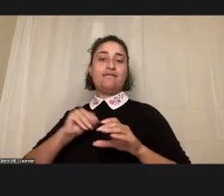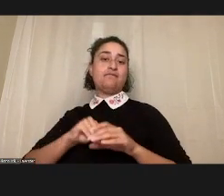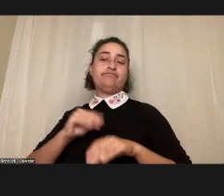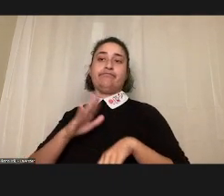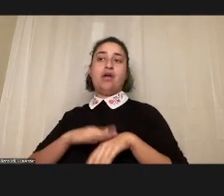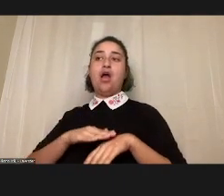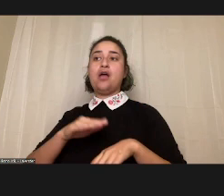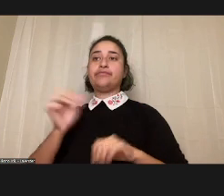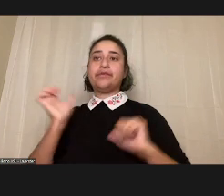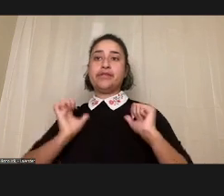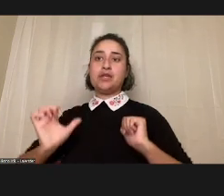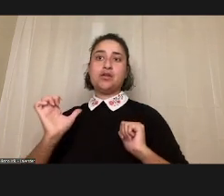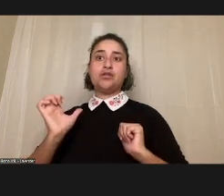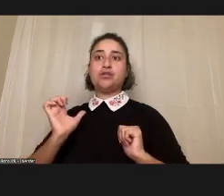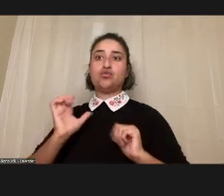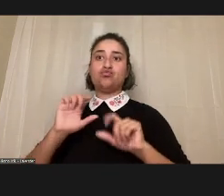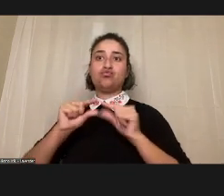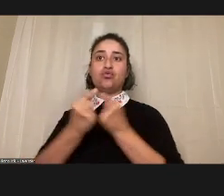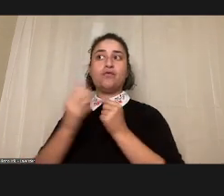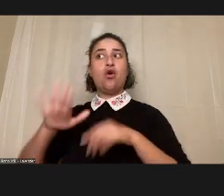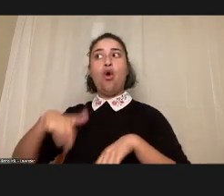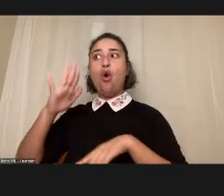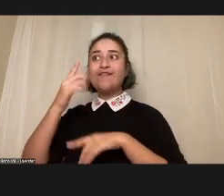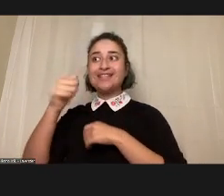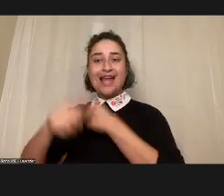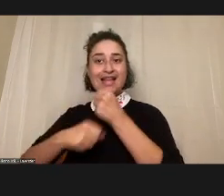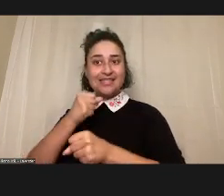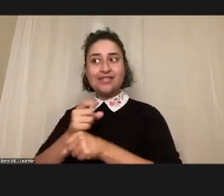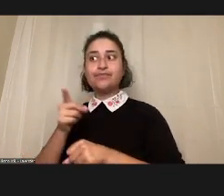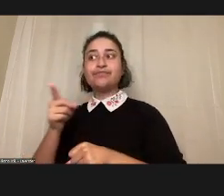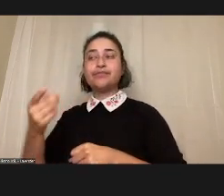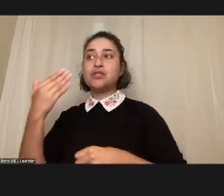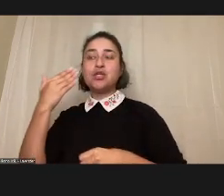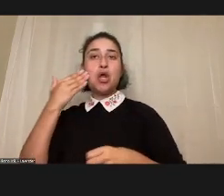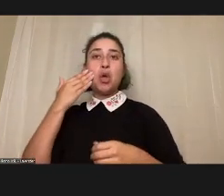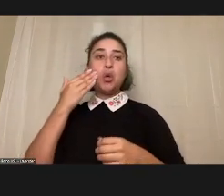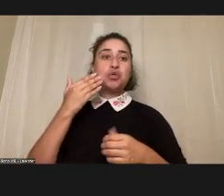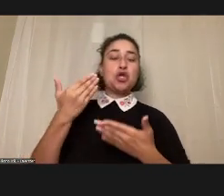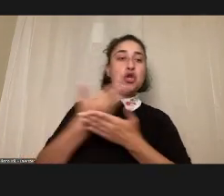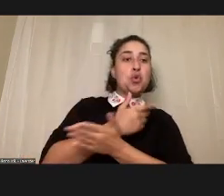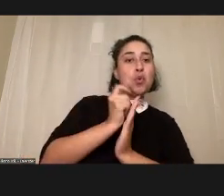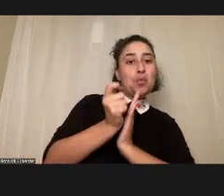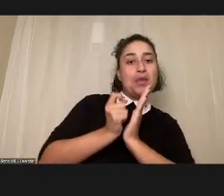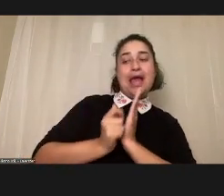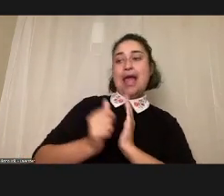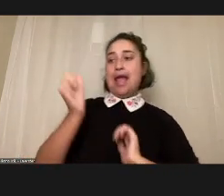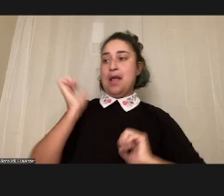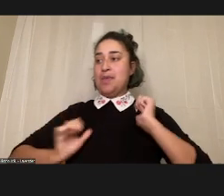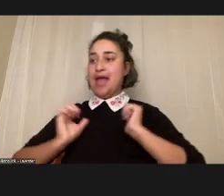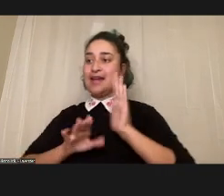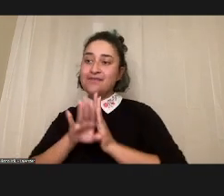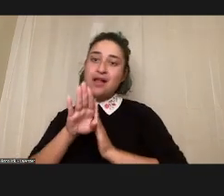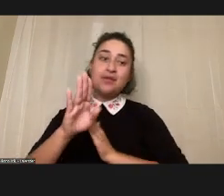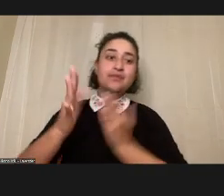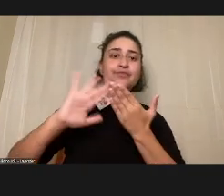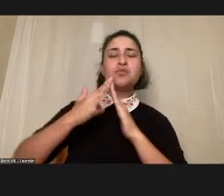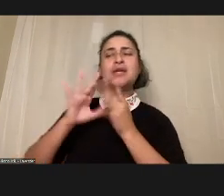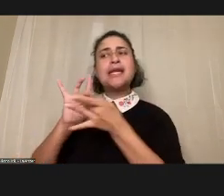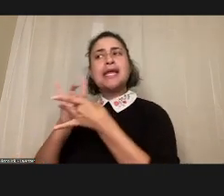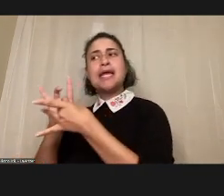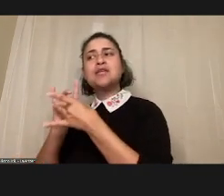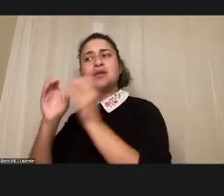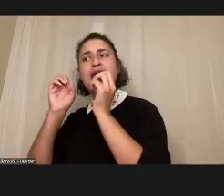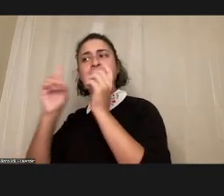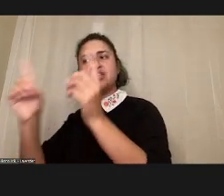decade, Patricia filled roles spanning artistic and new play development, education, and community engagement and